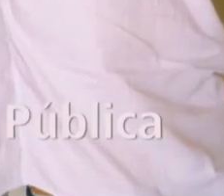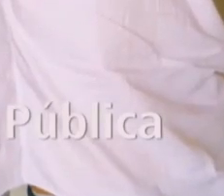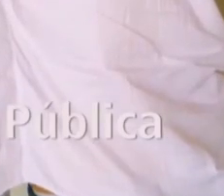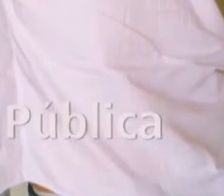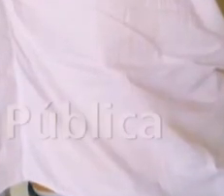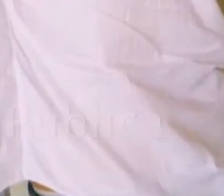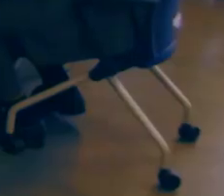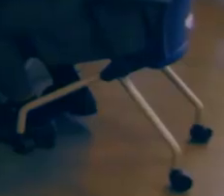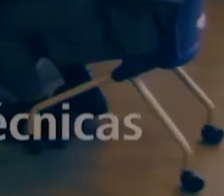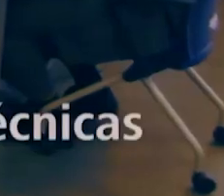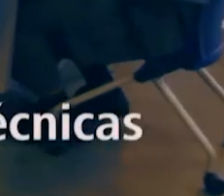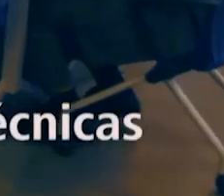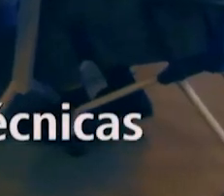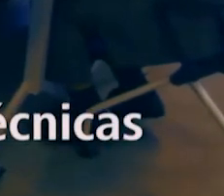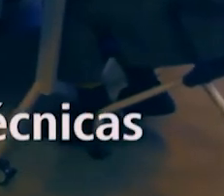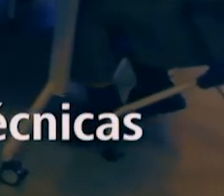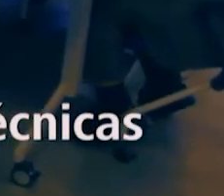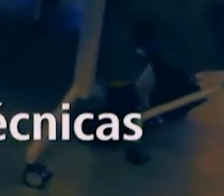and public administration,